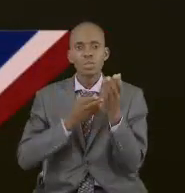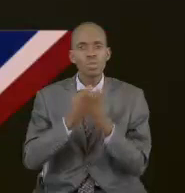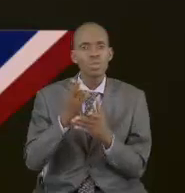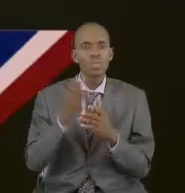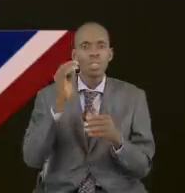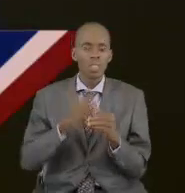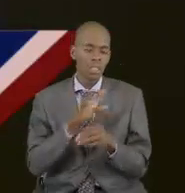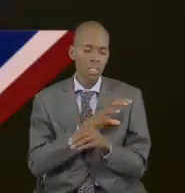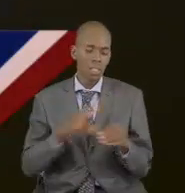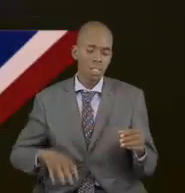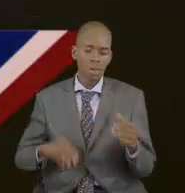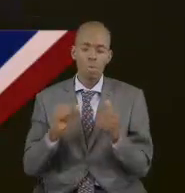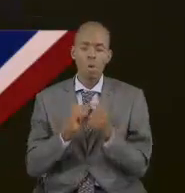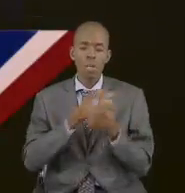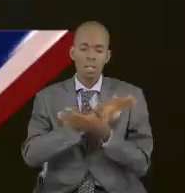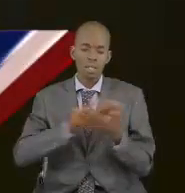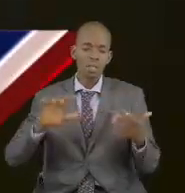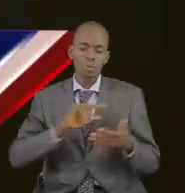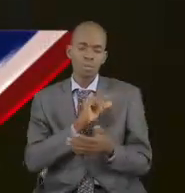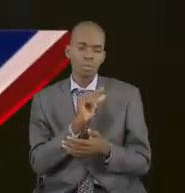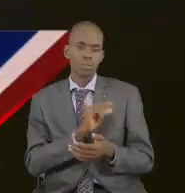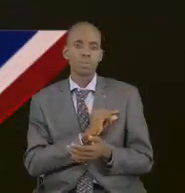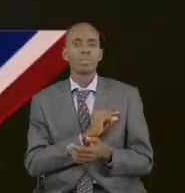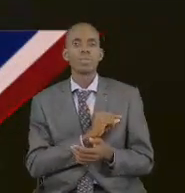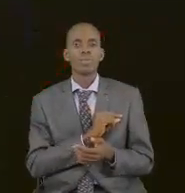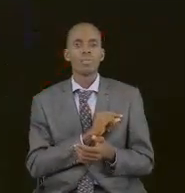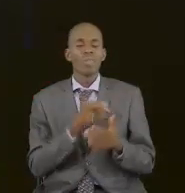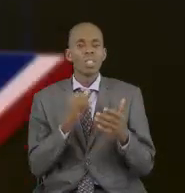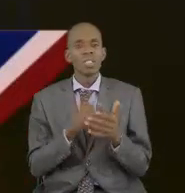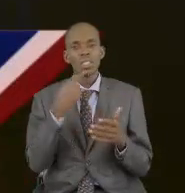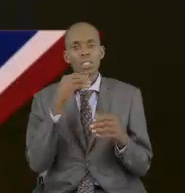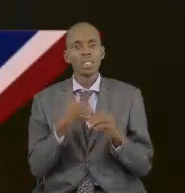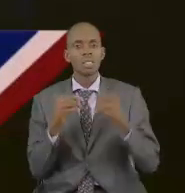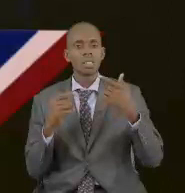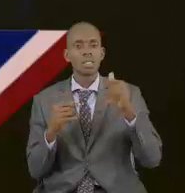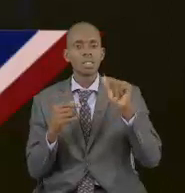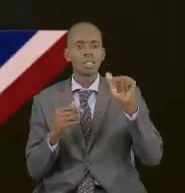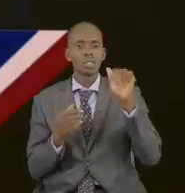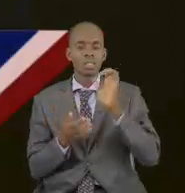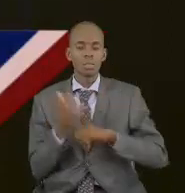Christ with clear conscience. It says in Galatians chapter 1 verse 20,